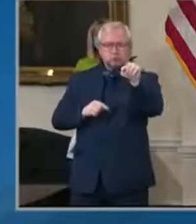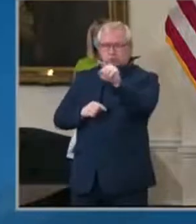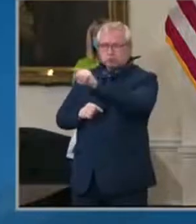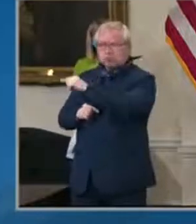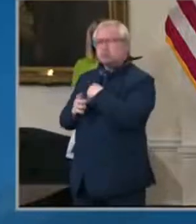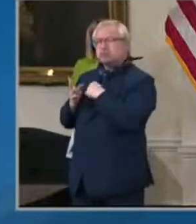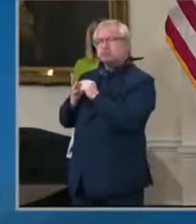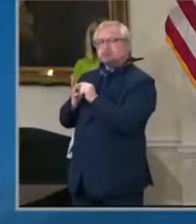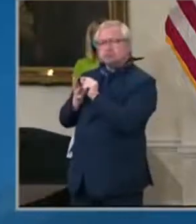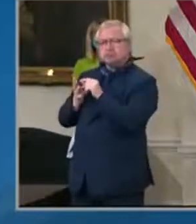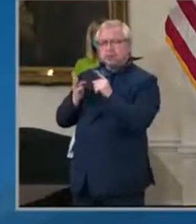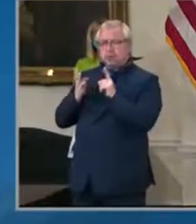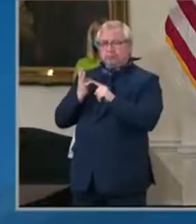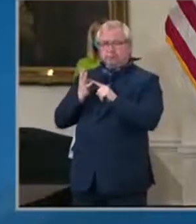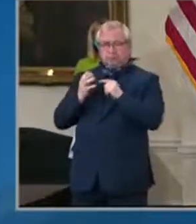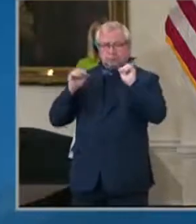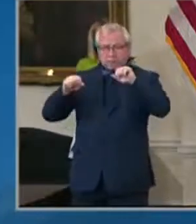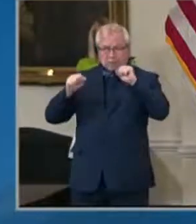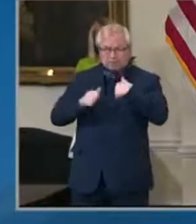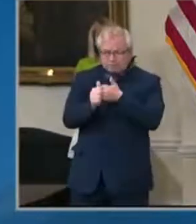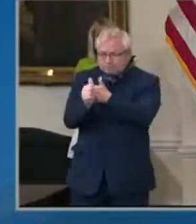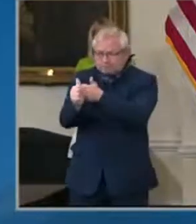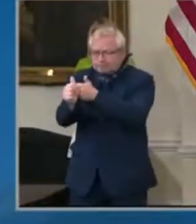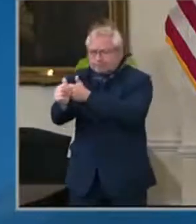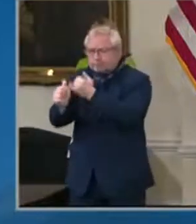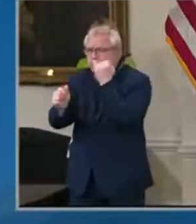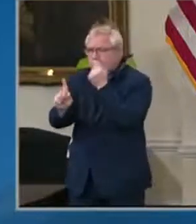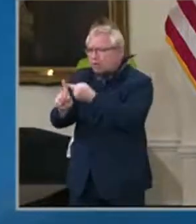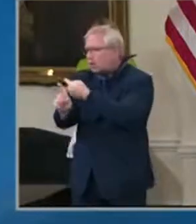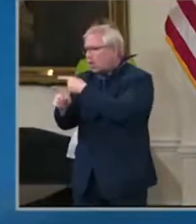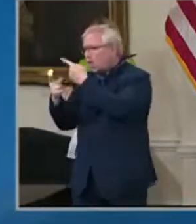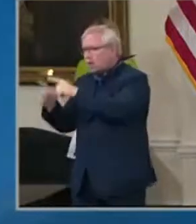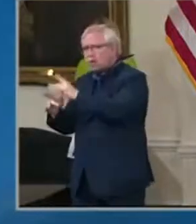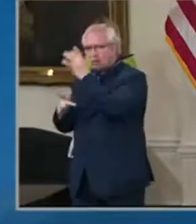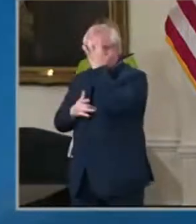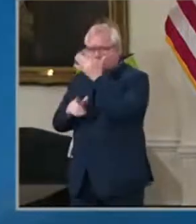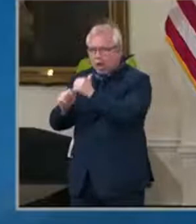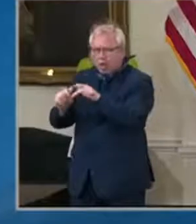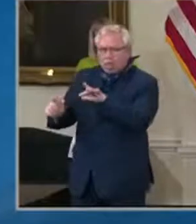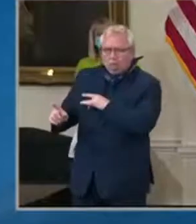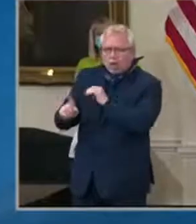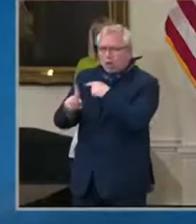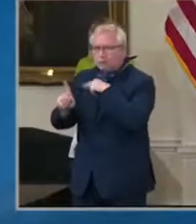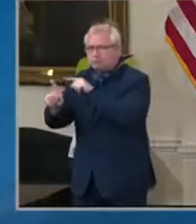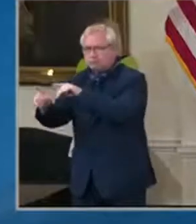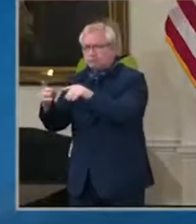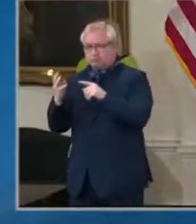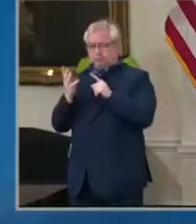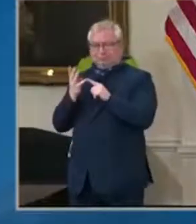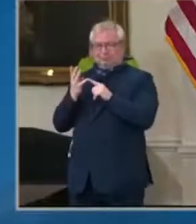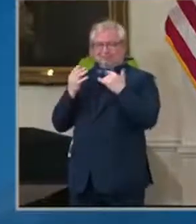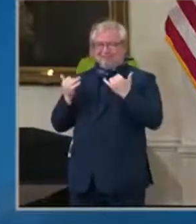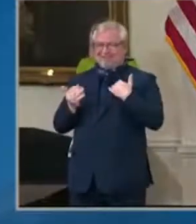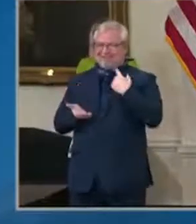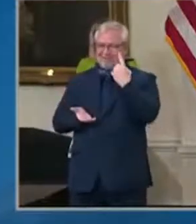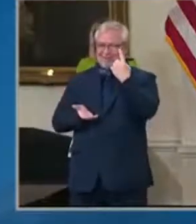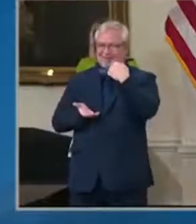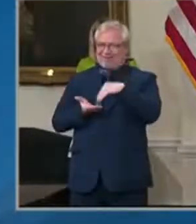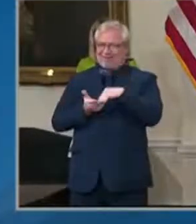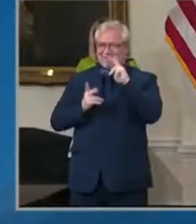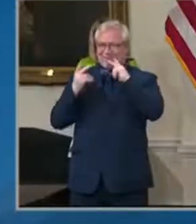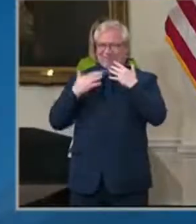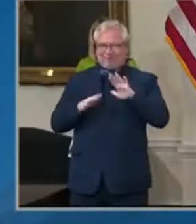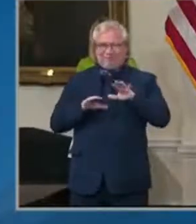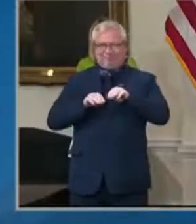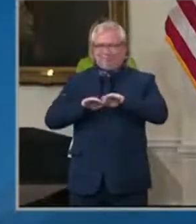contact tracing by building a robust force of 1,000 contact tracers and launching a